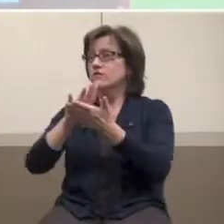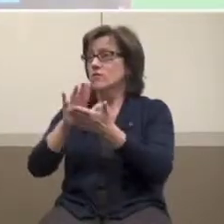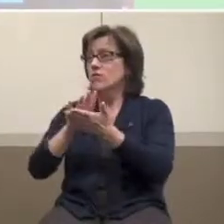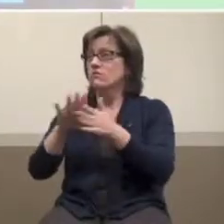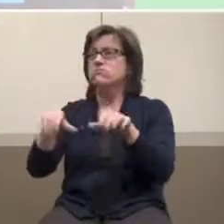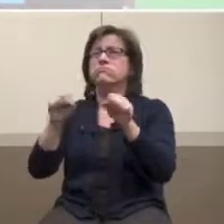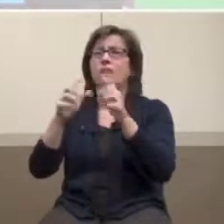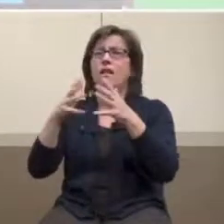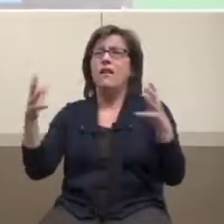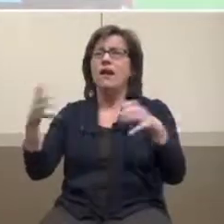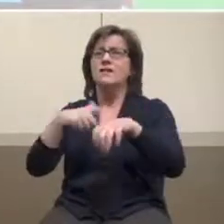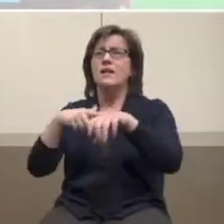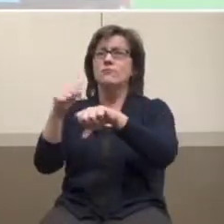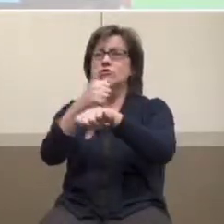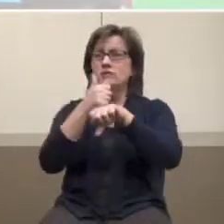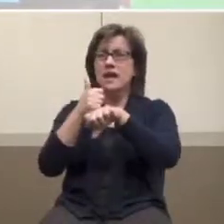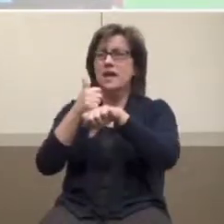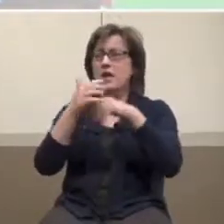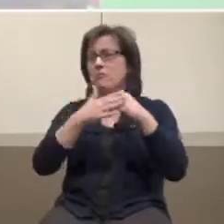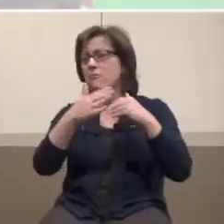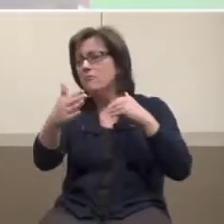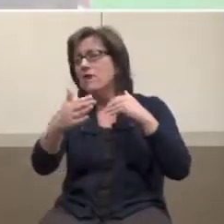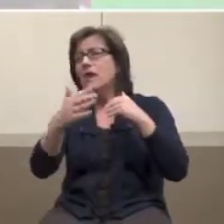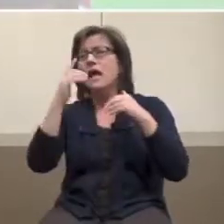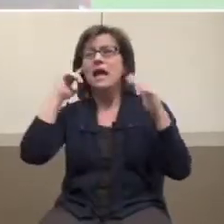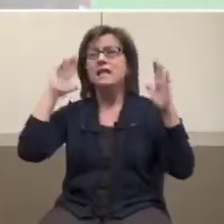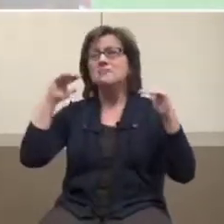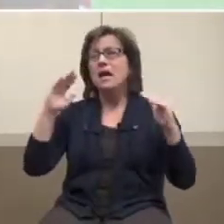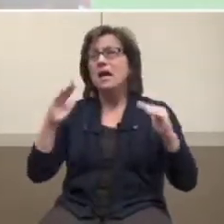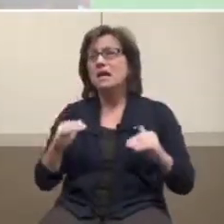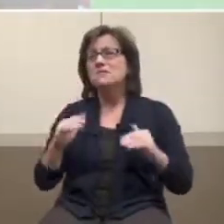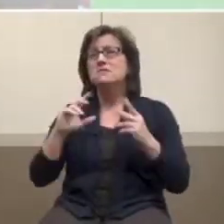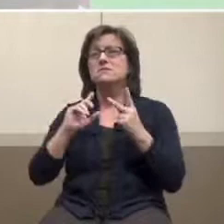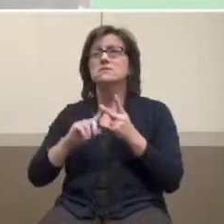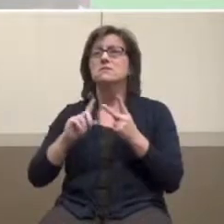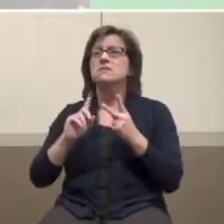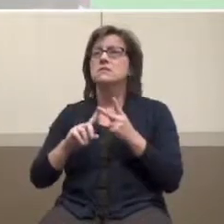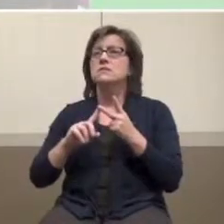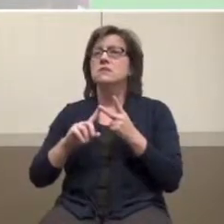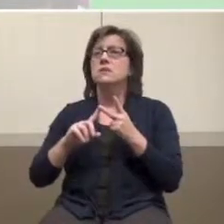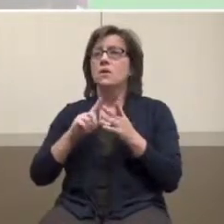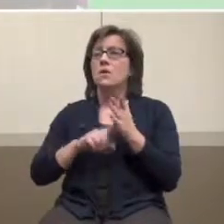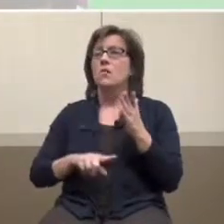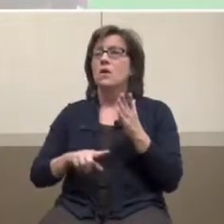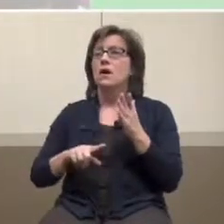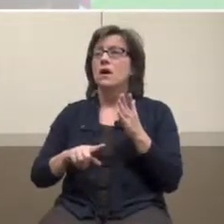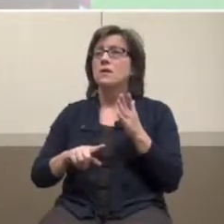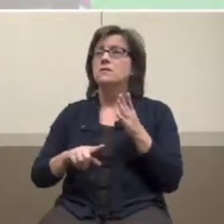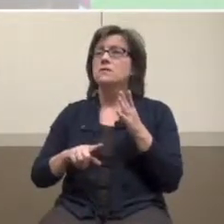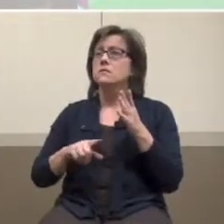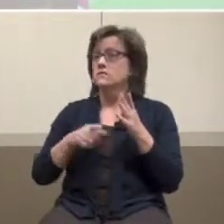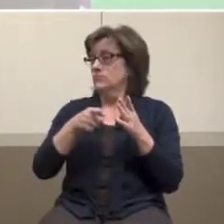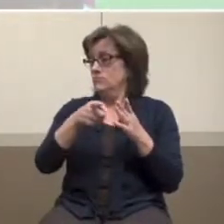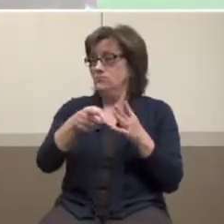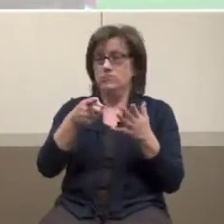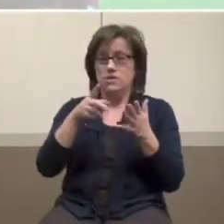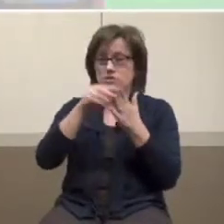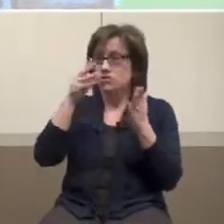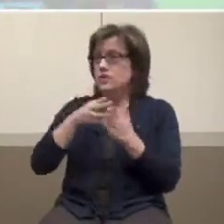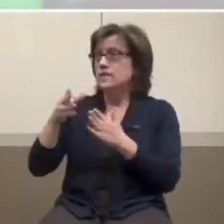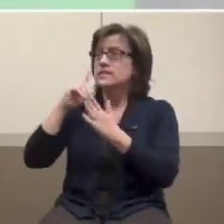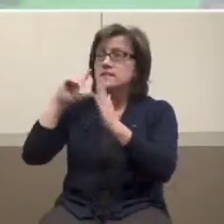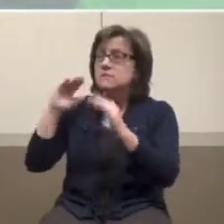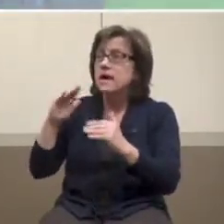up expectations, talking about what the students' expectations are, and these are just some pictures I've